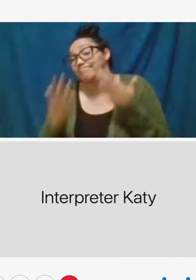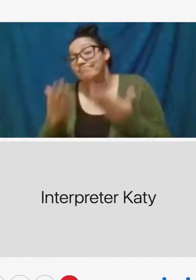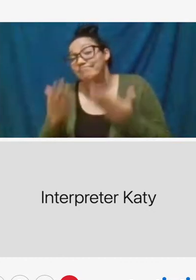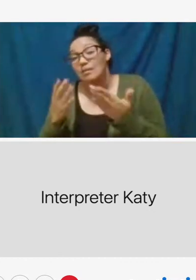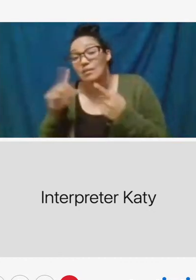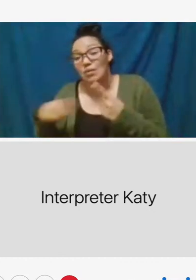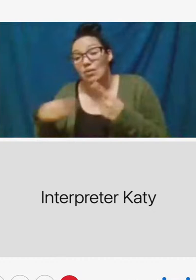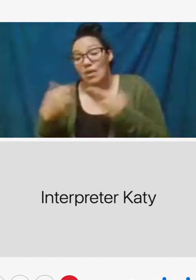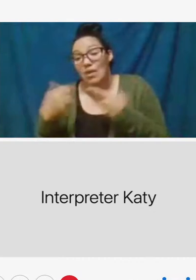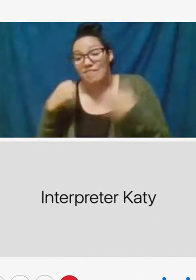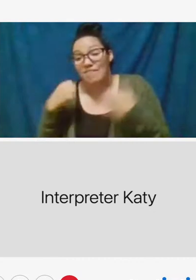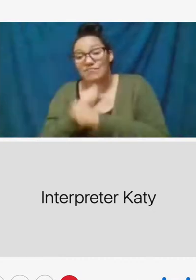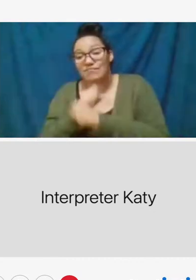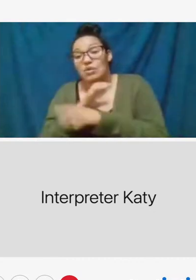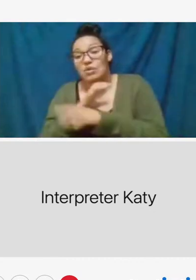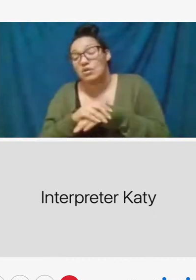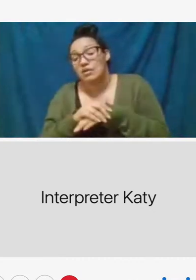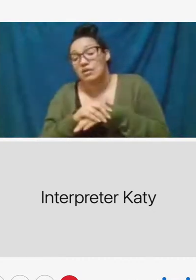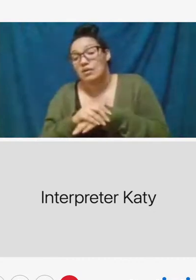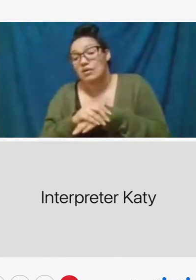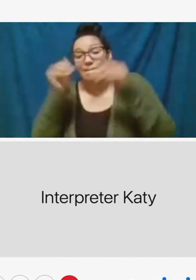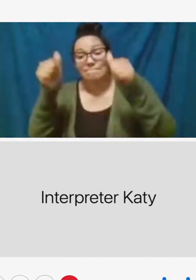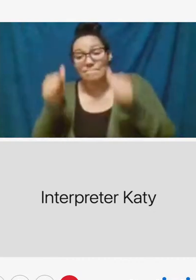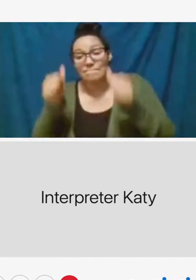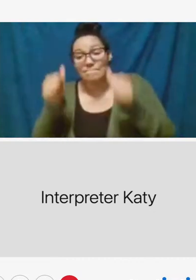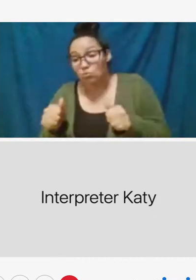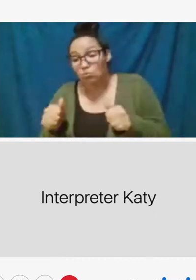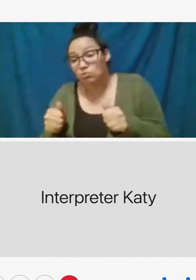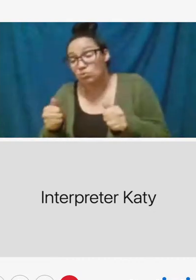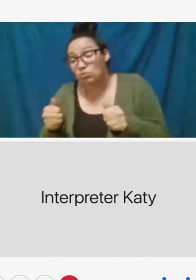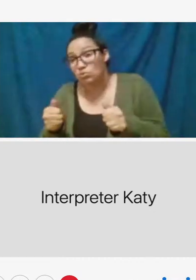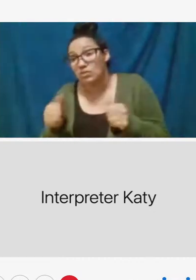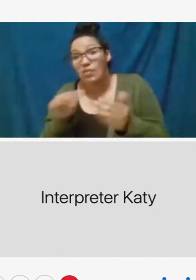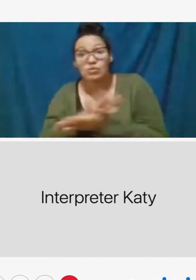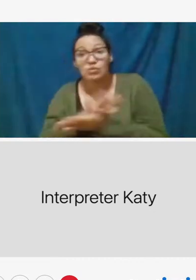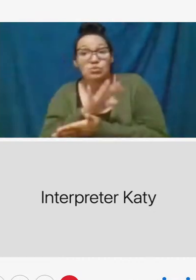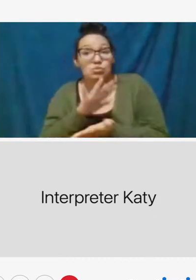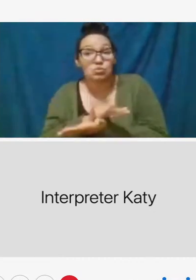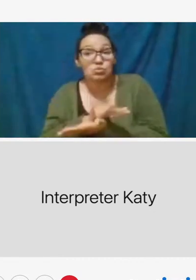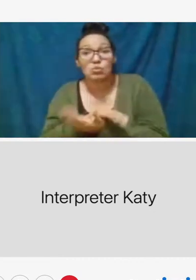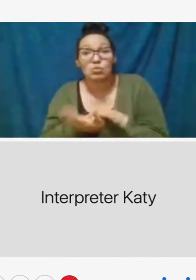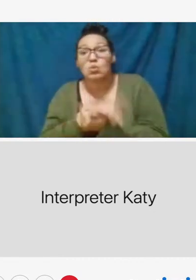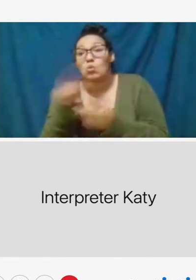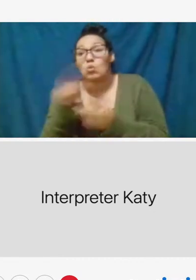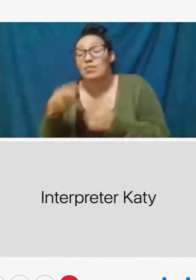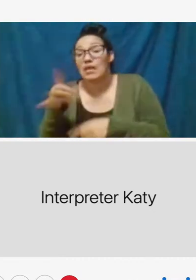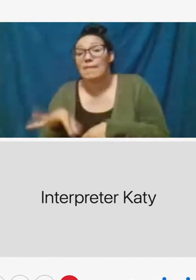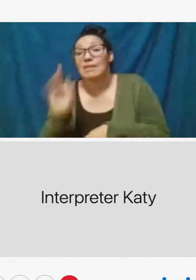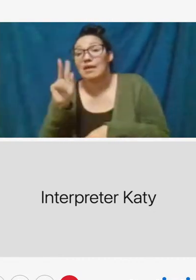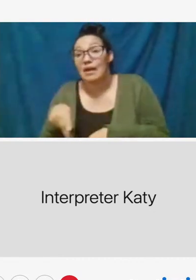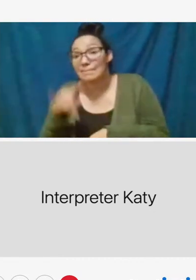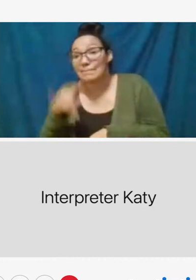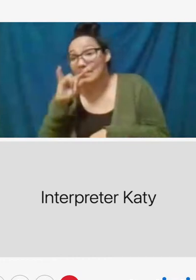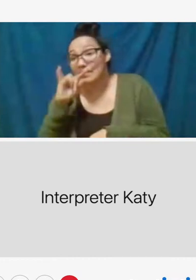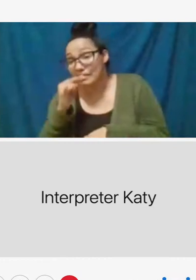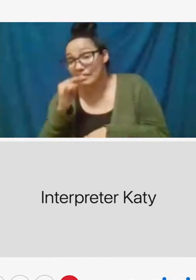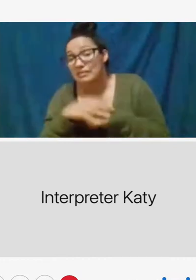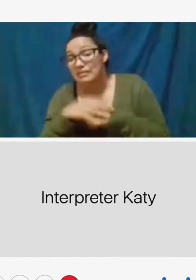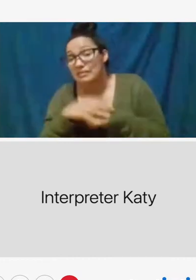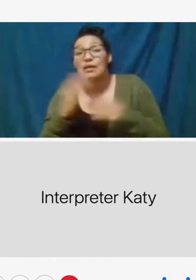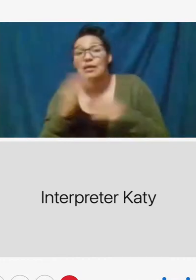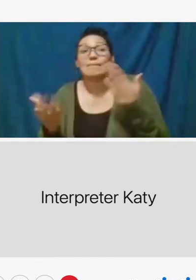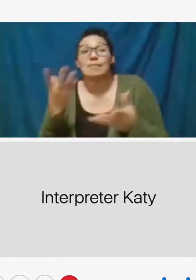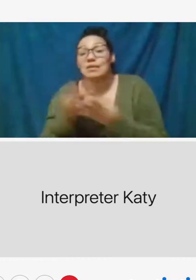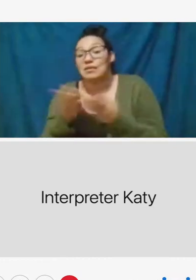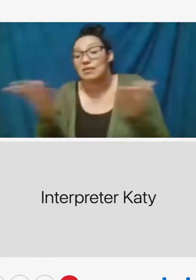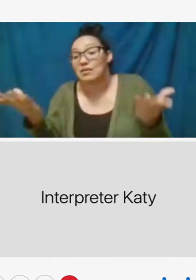have posters up at the site at the at the school sites when they picking up their P the kids maybe handing out flyers I don't know